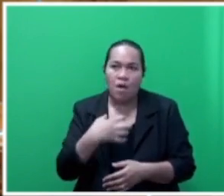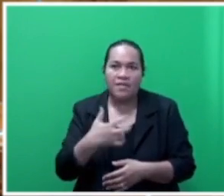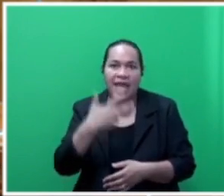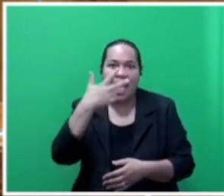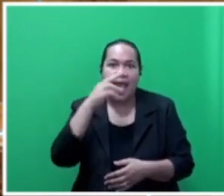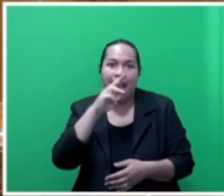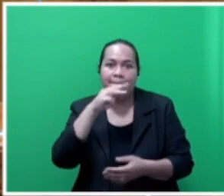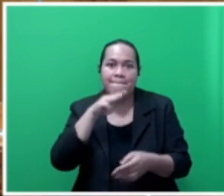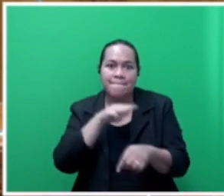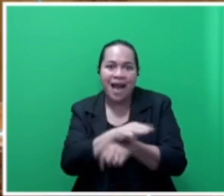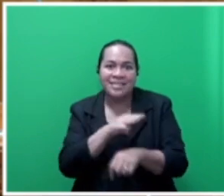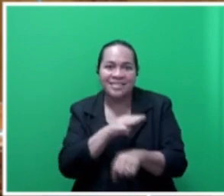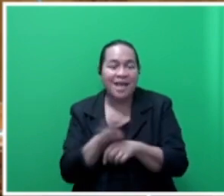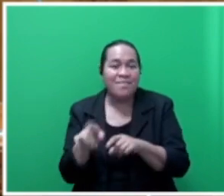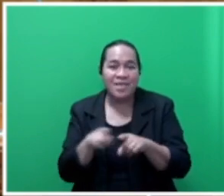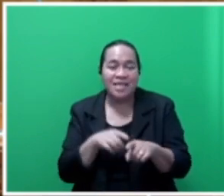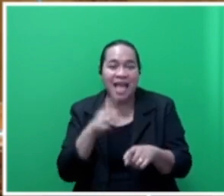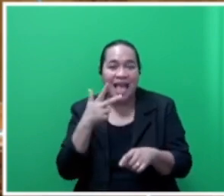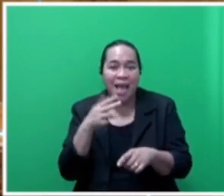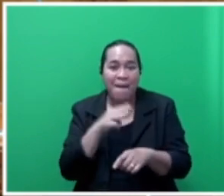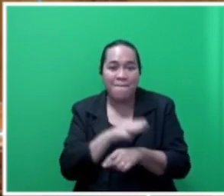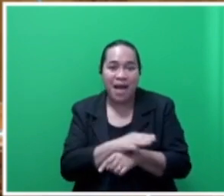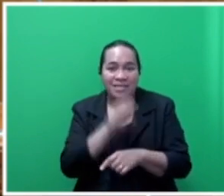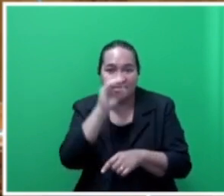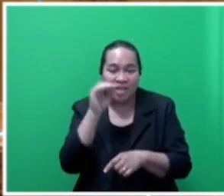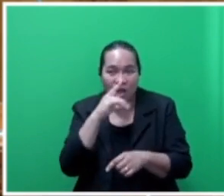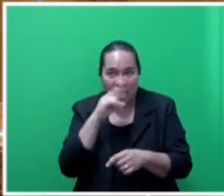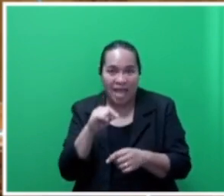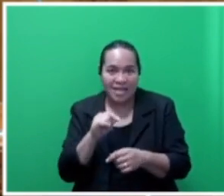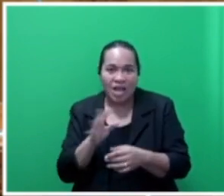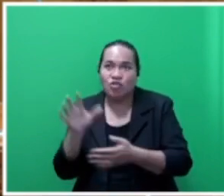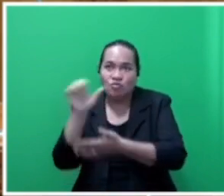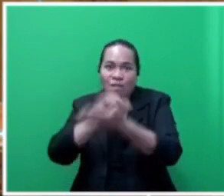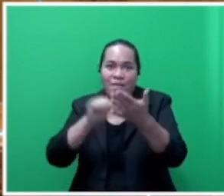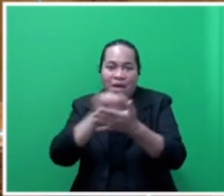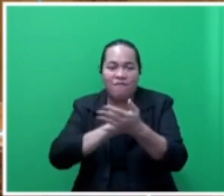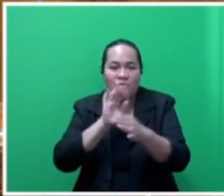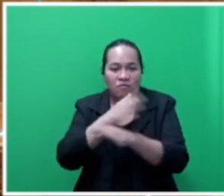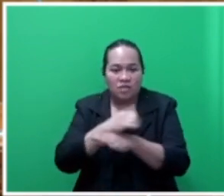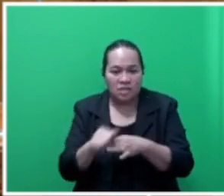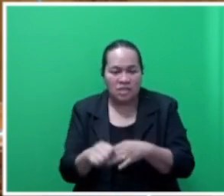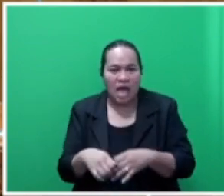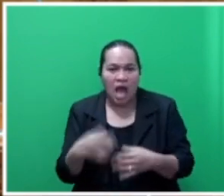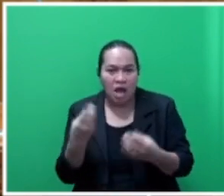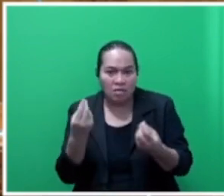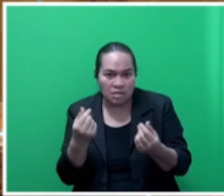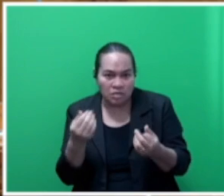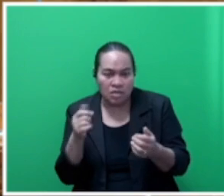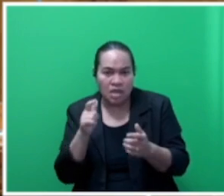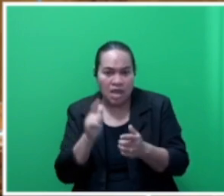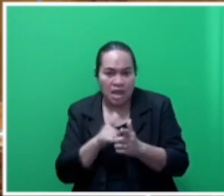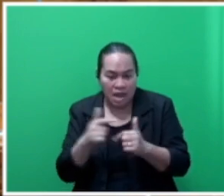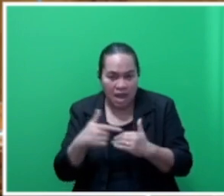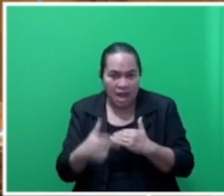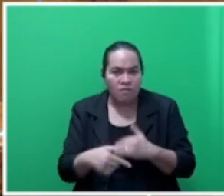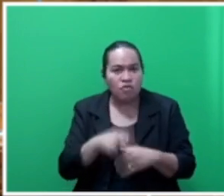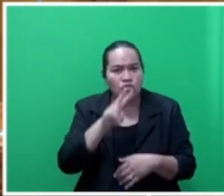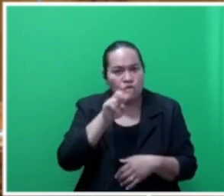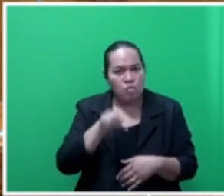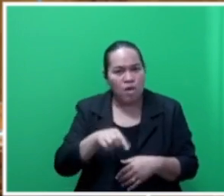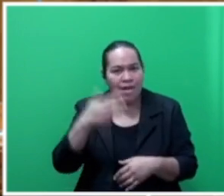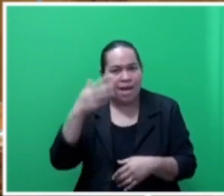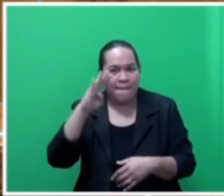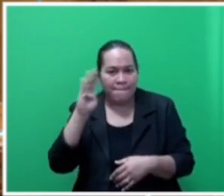services. Our liquidity level is hovering around 2.9 billion, and remittance continue to